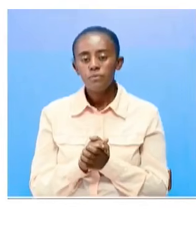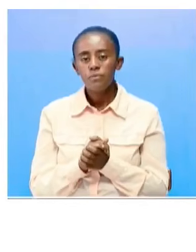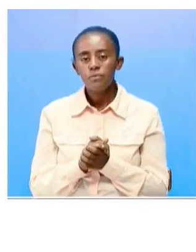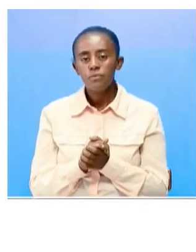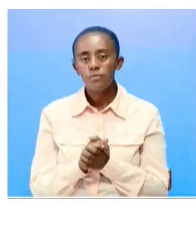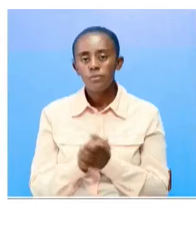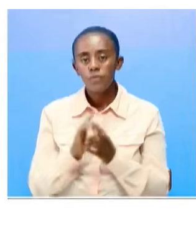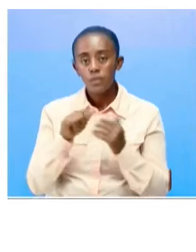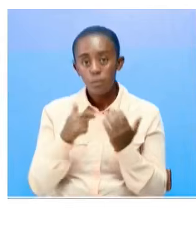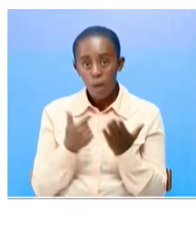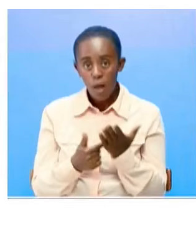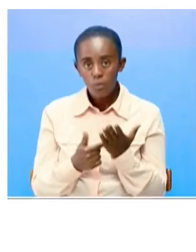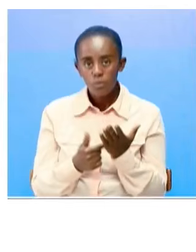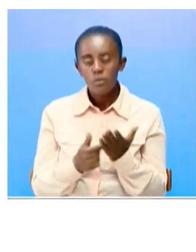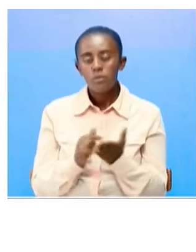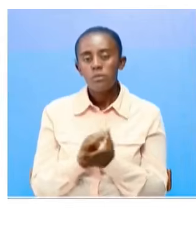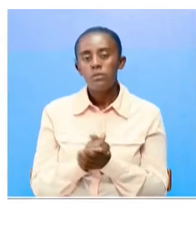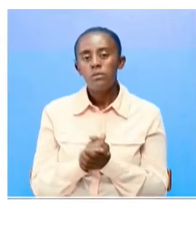about